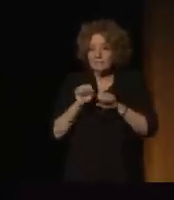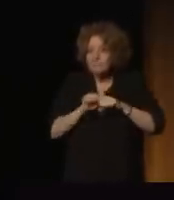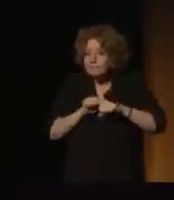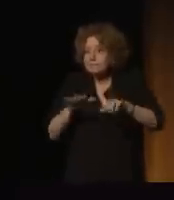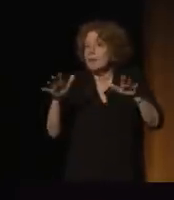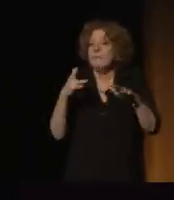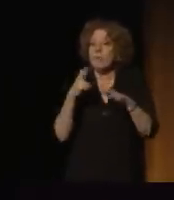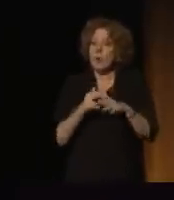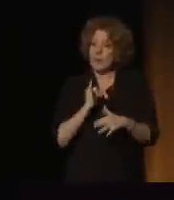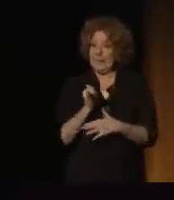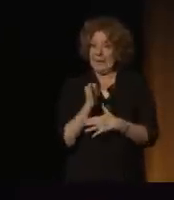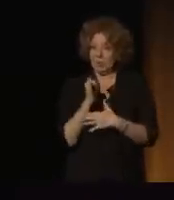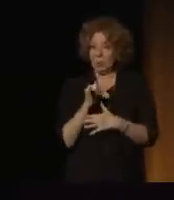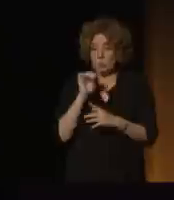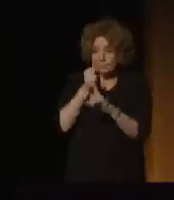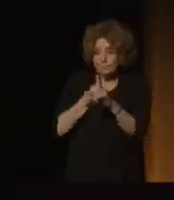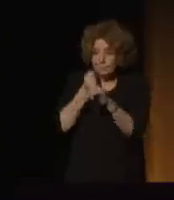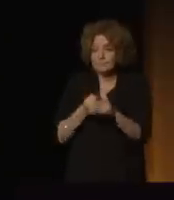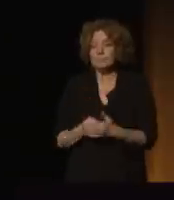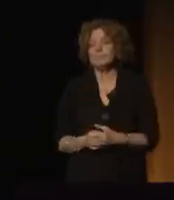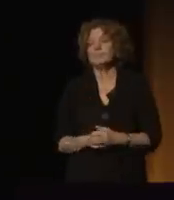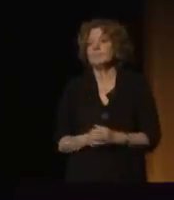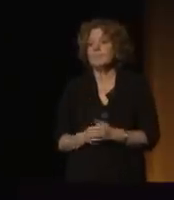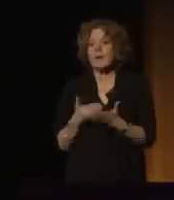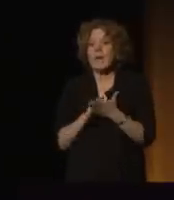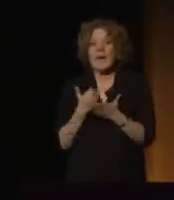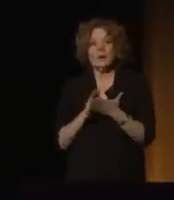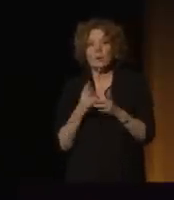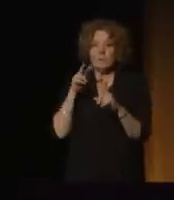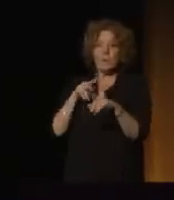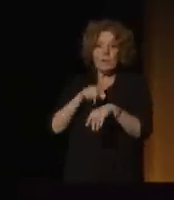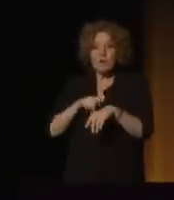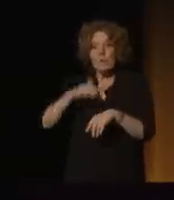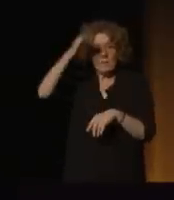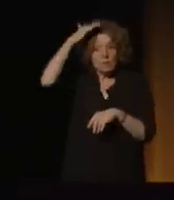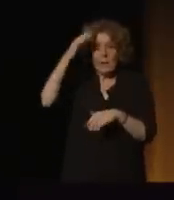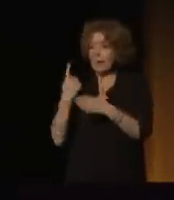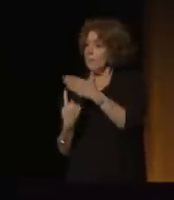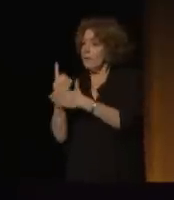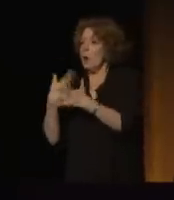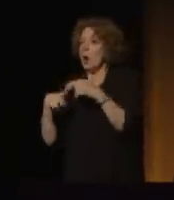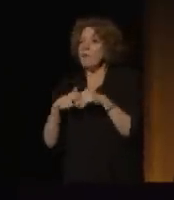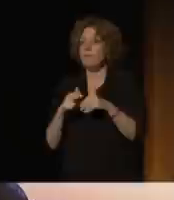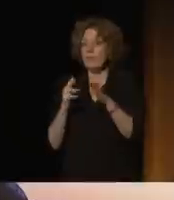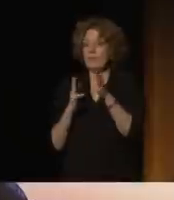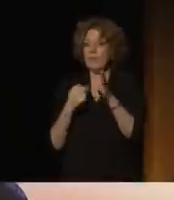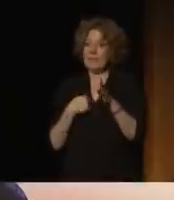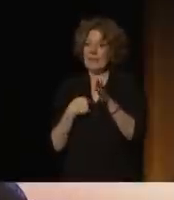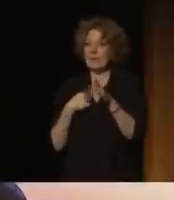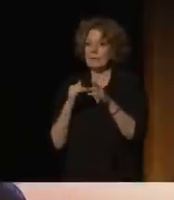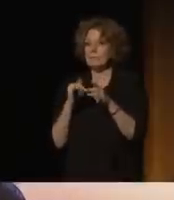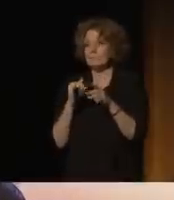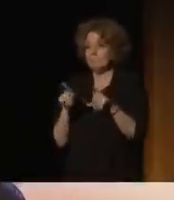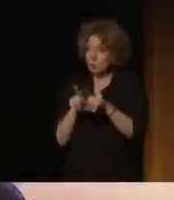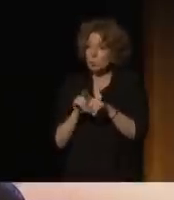time. How do you view the time of Trump and the rise up of the Me Too movement? Okay,